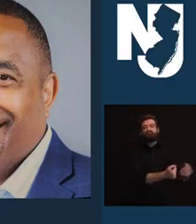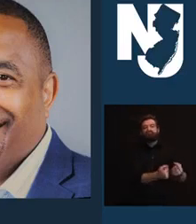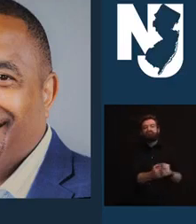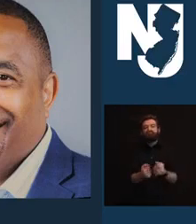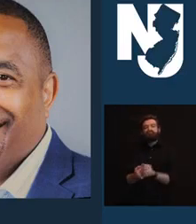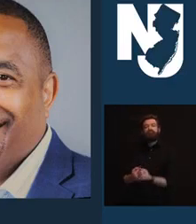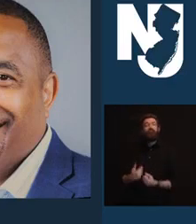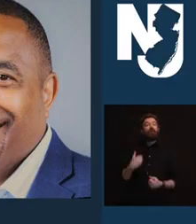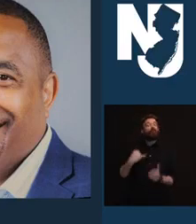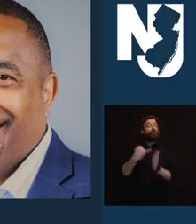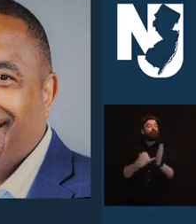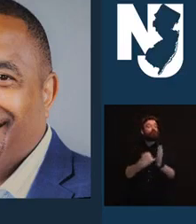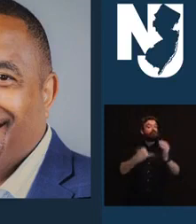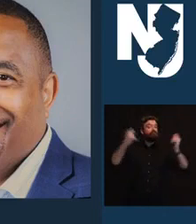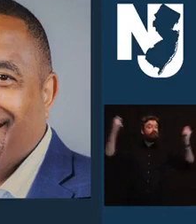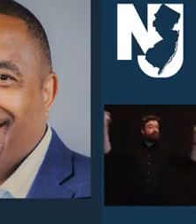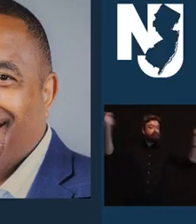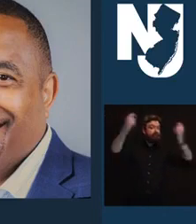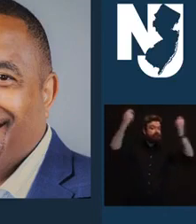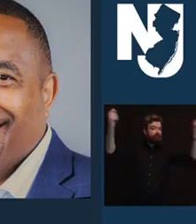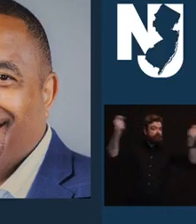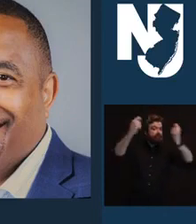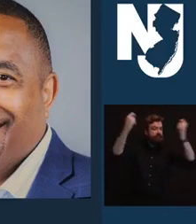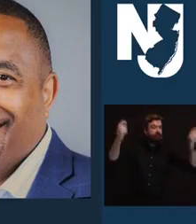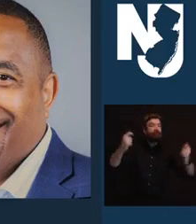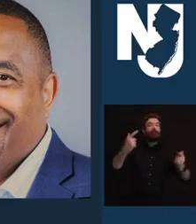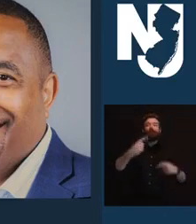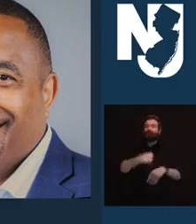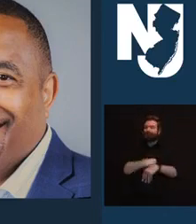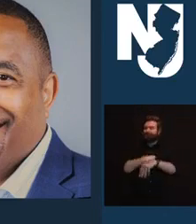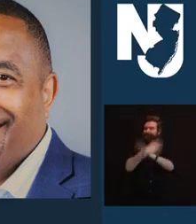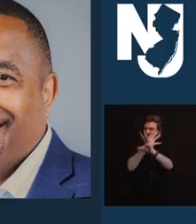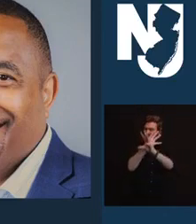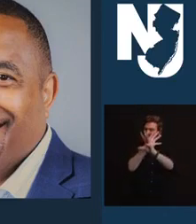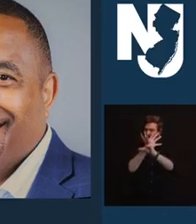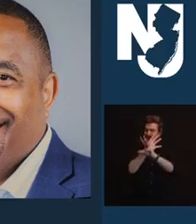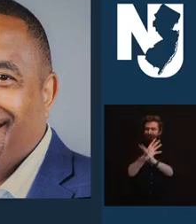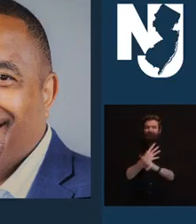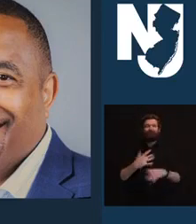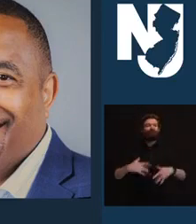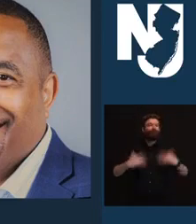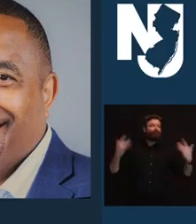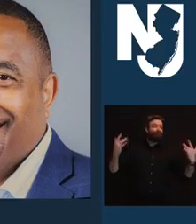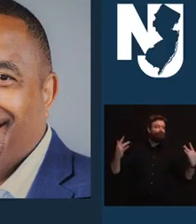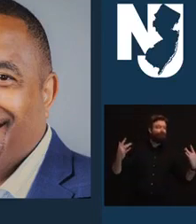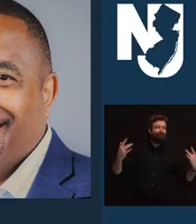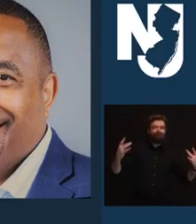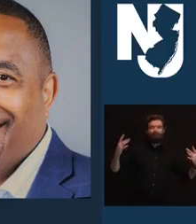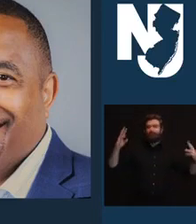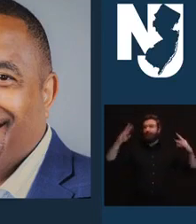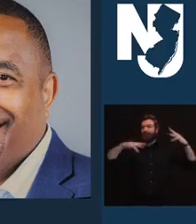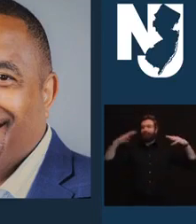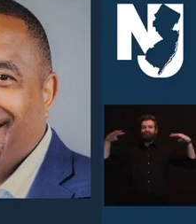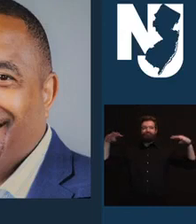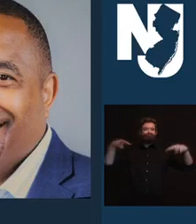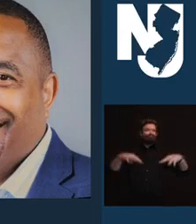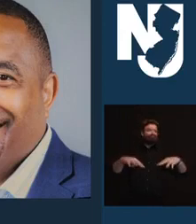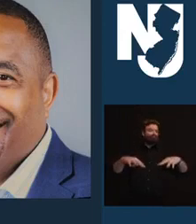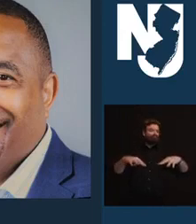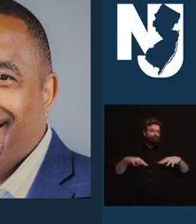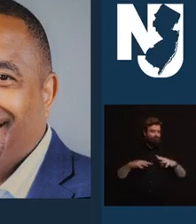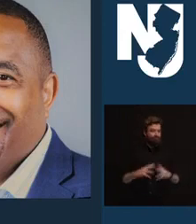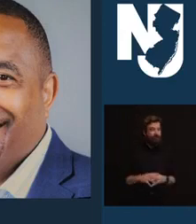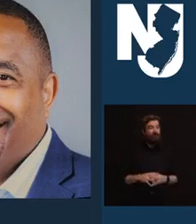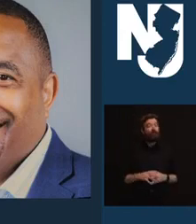than 300,000 impressions from around the world. It helped in the city establish a new Creative Catalyst Fund to